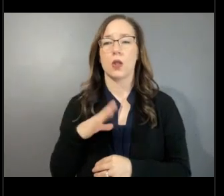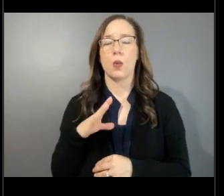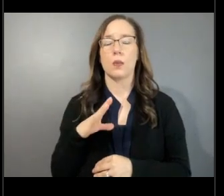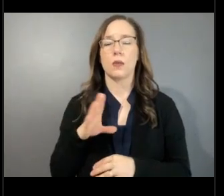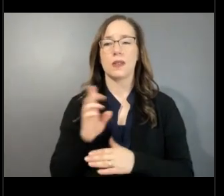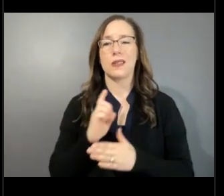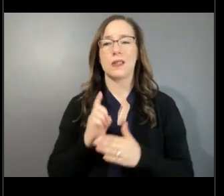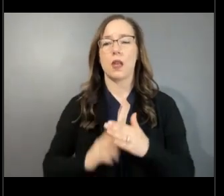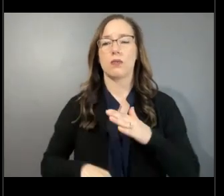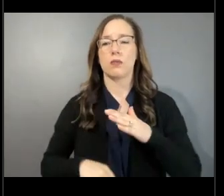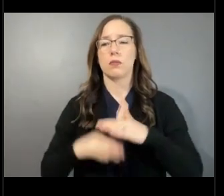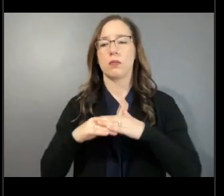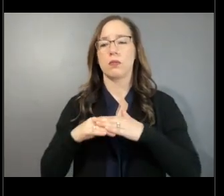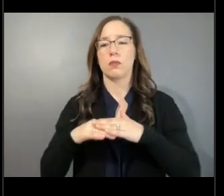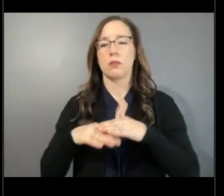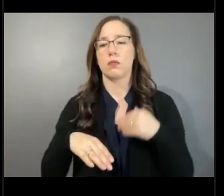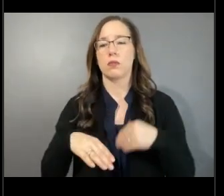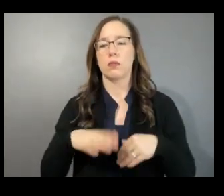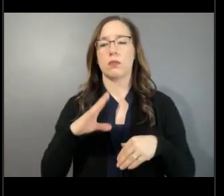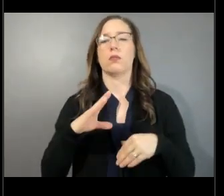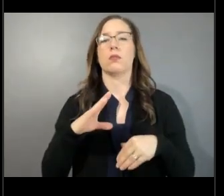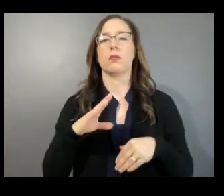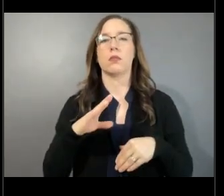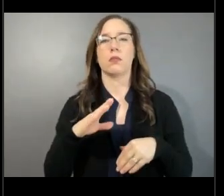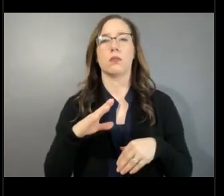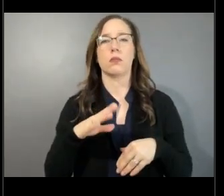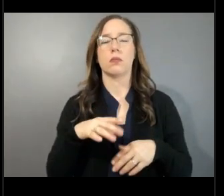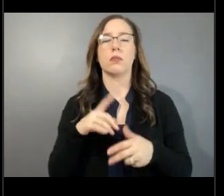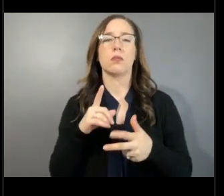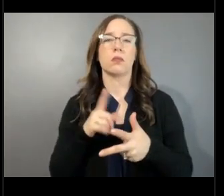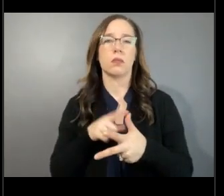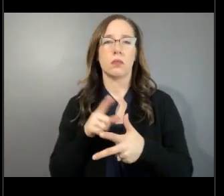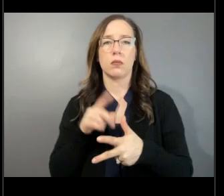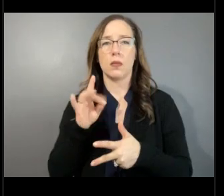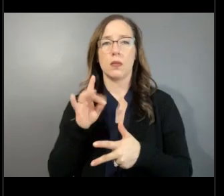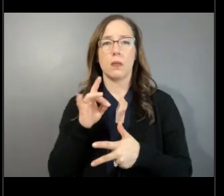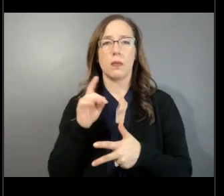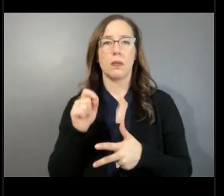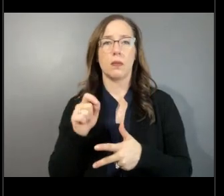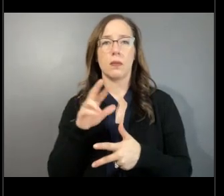exceed, and the correct answer is the first option,